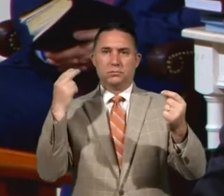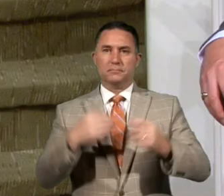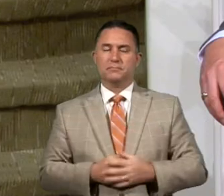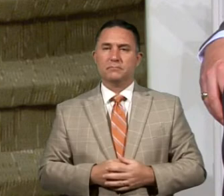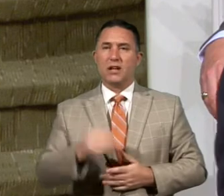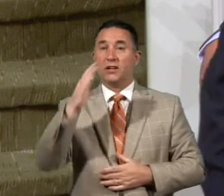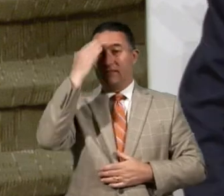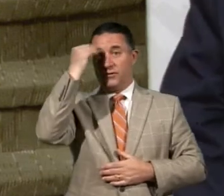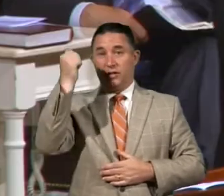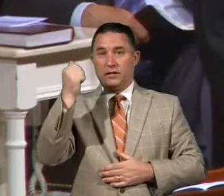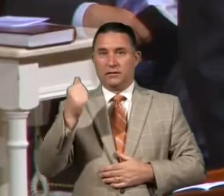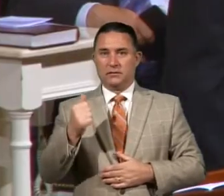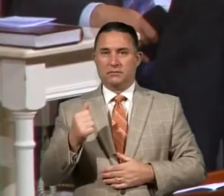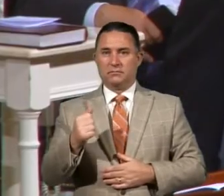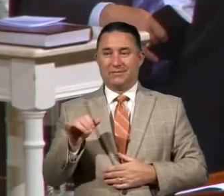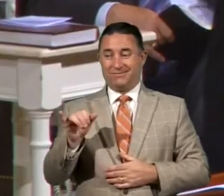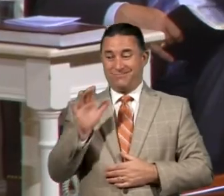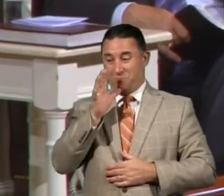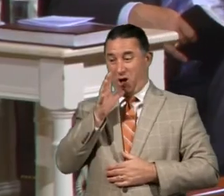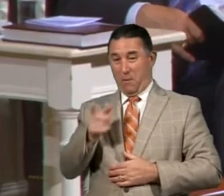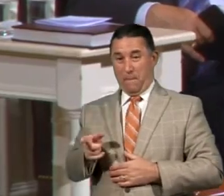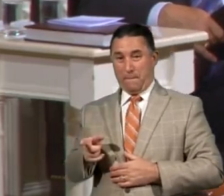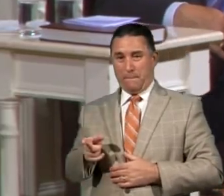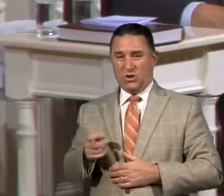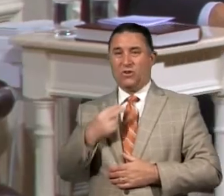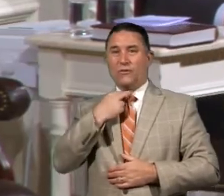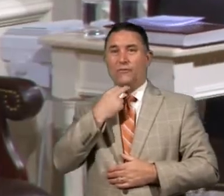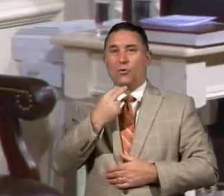I'll never forget the tone in that mom's voice.